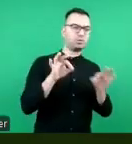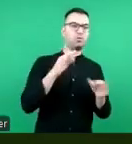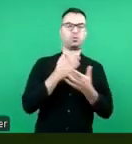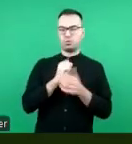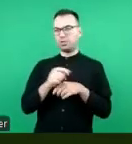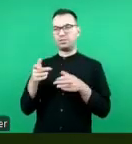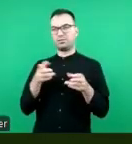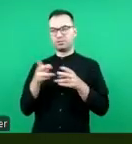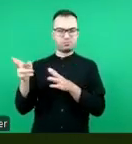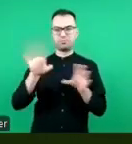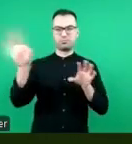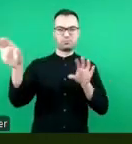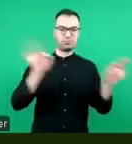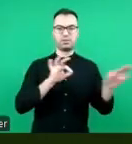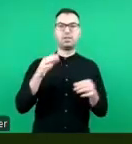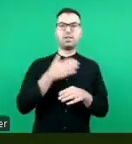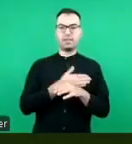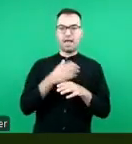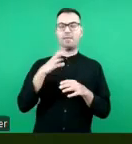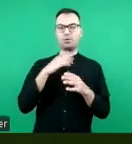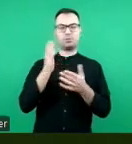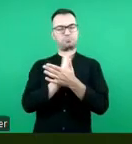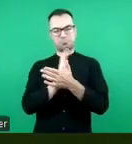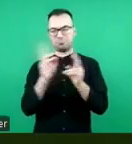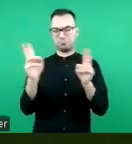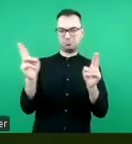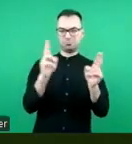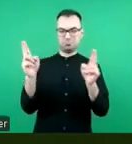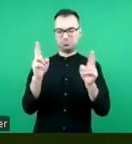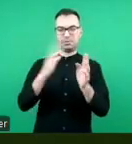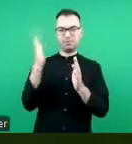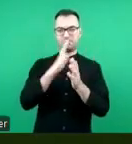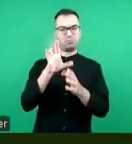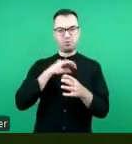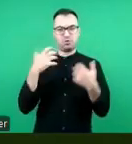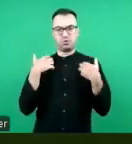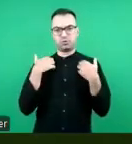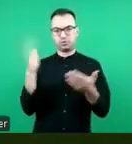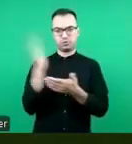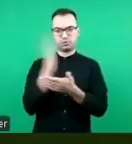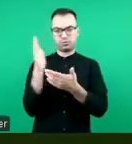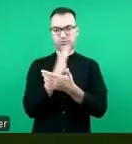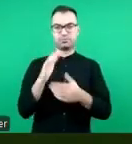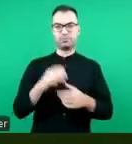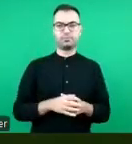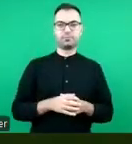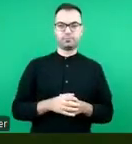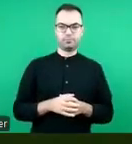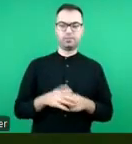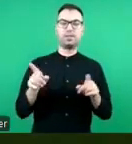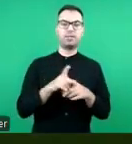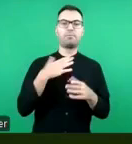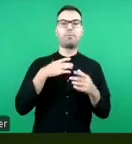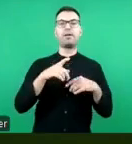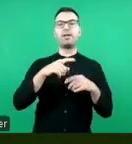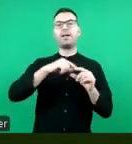trails, and you will still be in the range of the confidence band here. Of course, we have it also for different species groups,